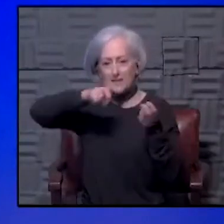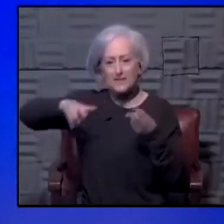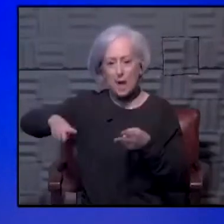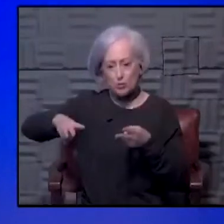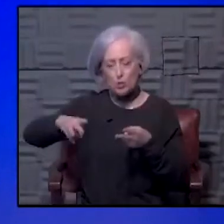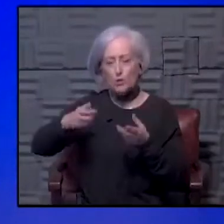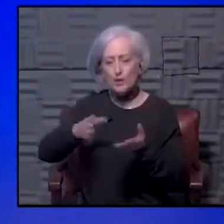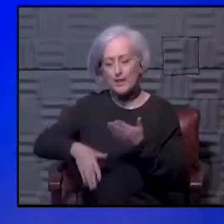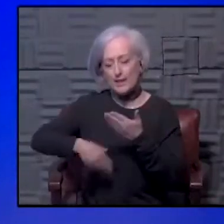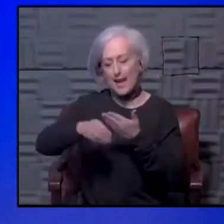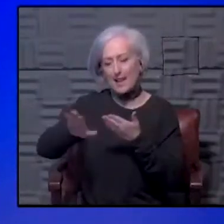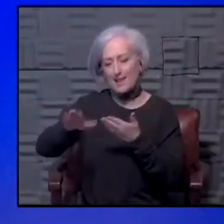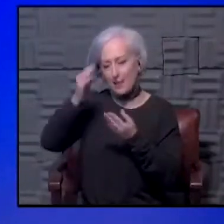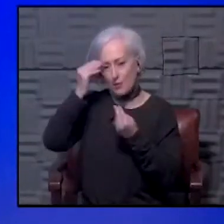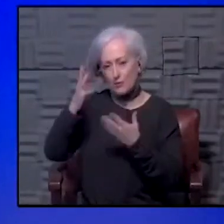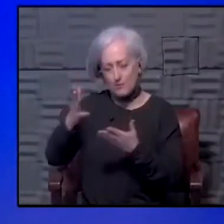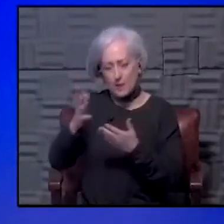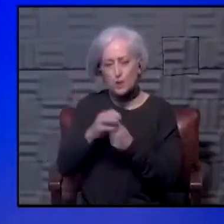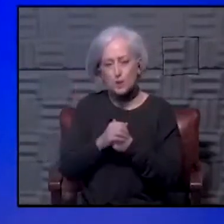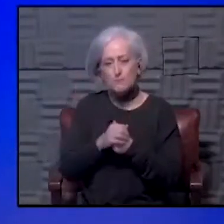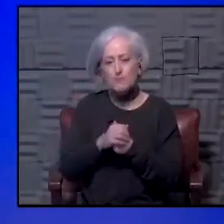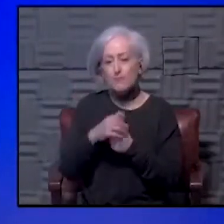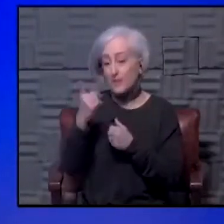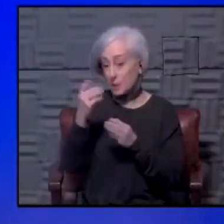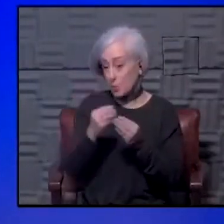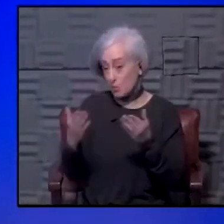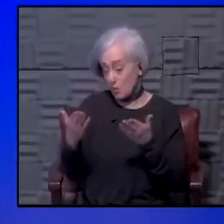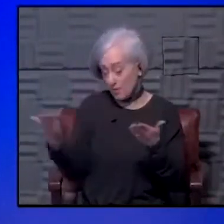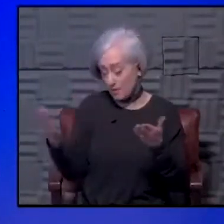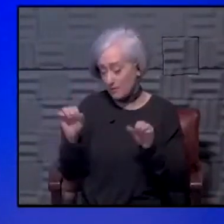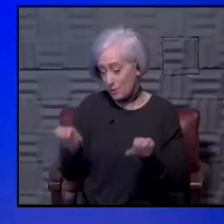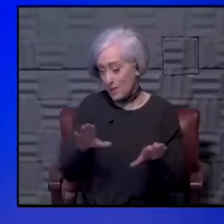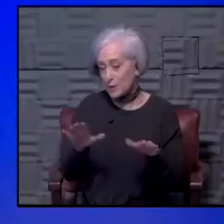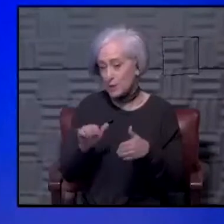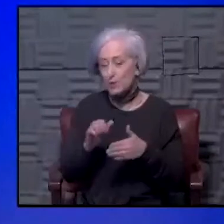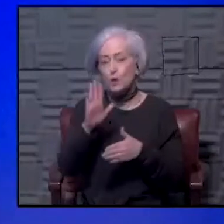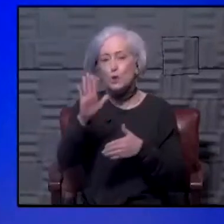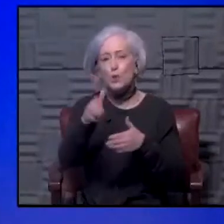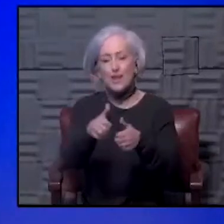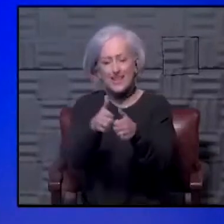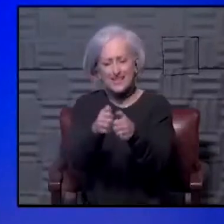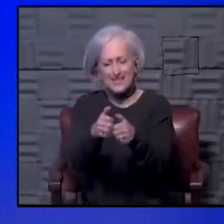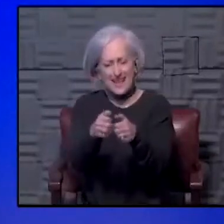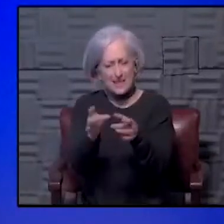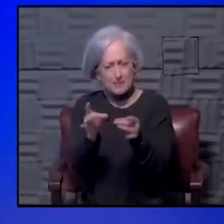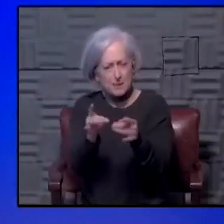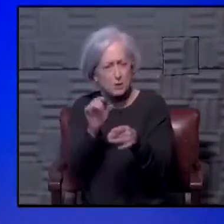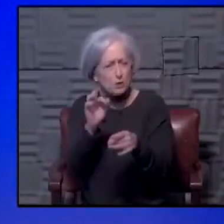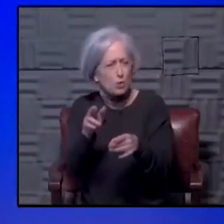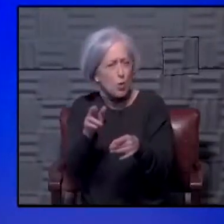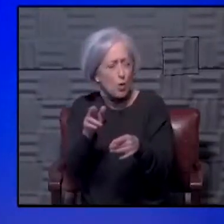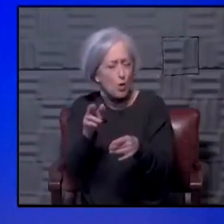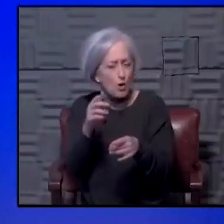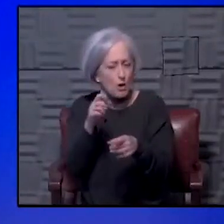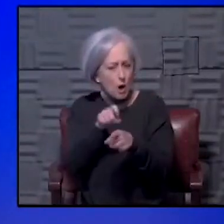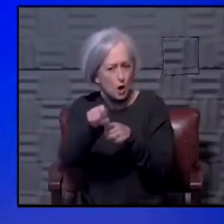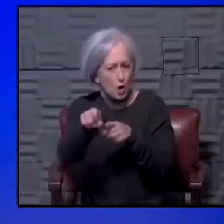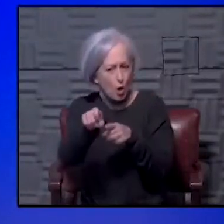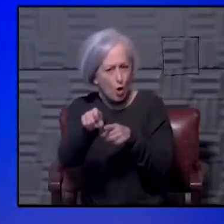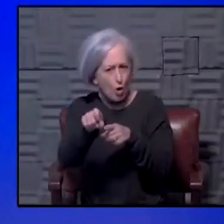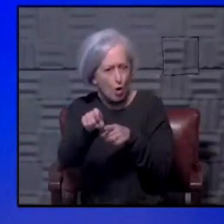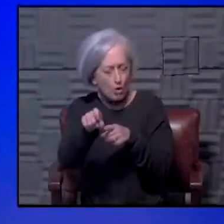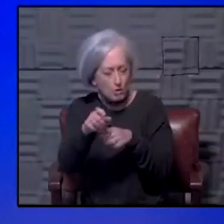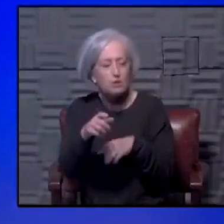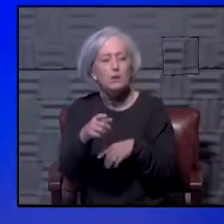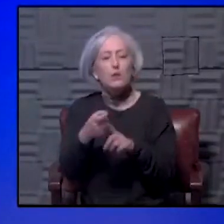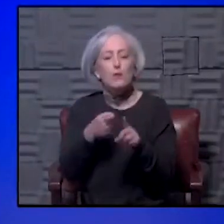in their information. That's actually one more thing you can do. And I believe you will get either text messages or even a call from people on the other side of that